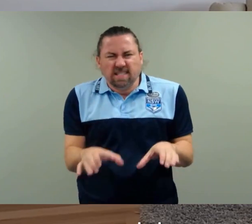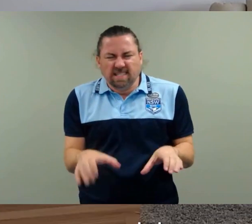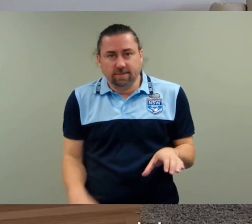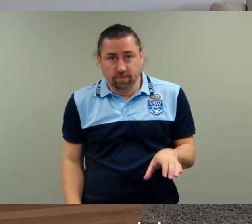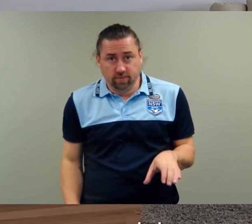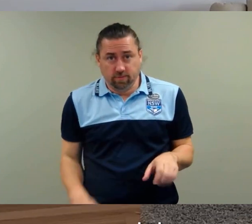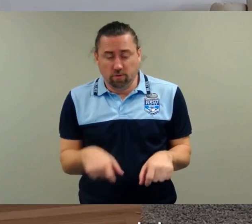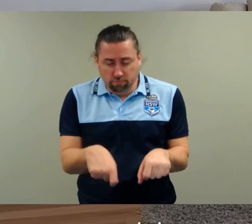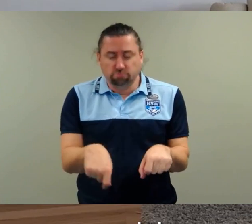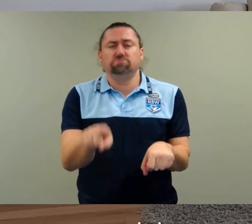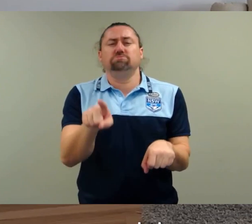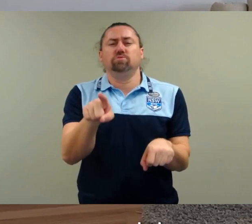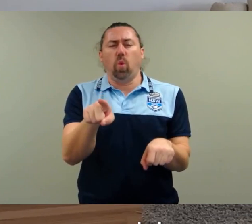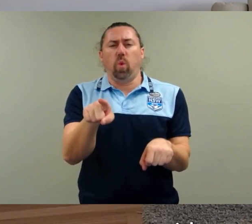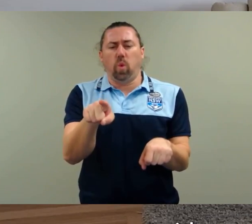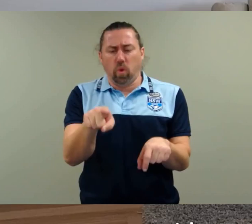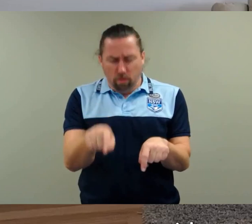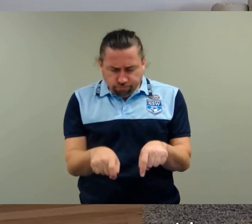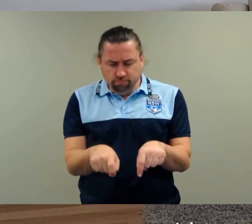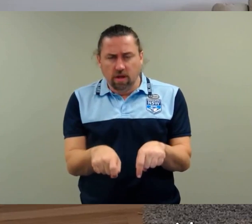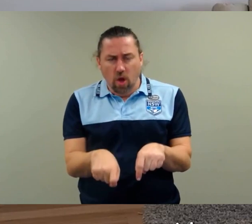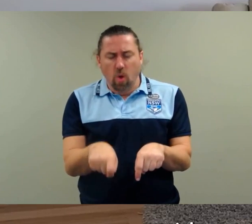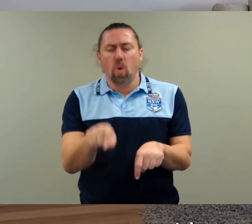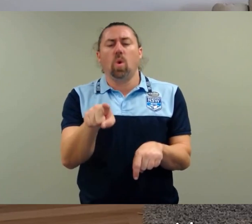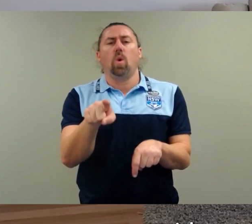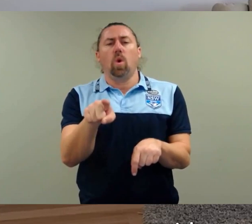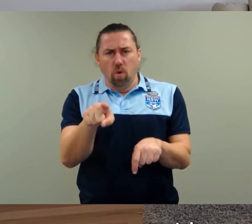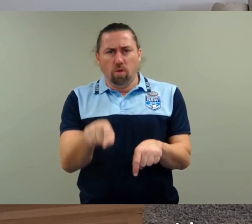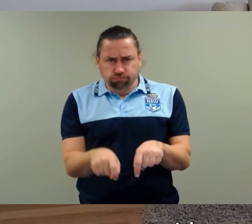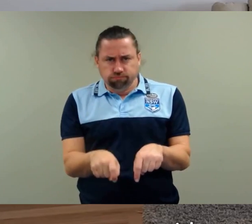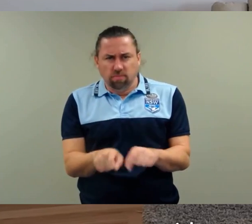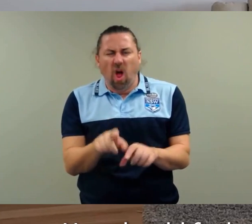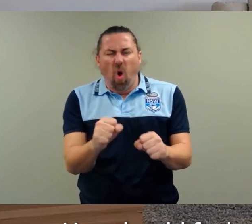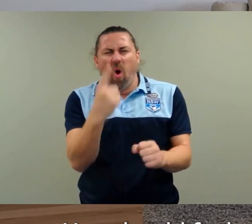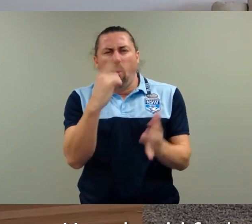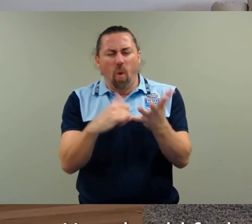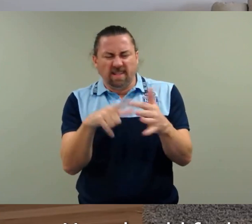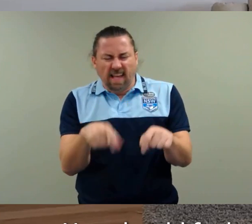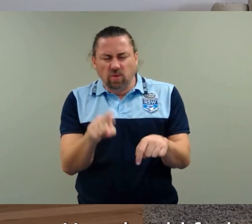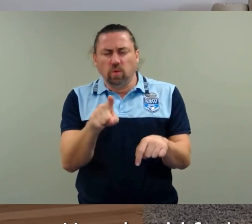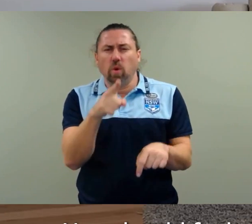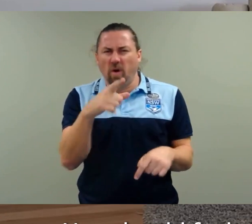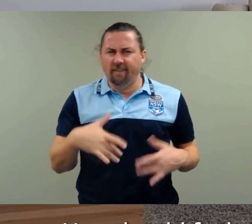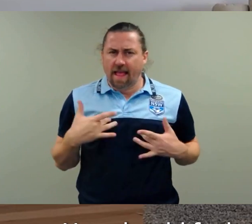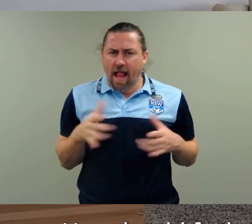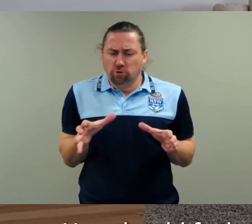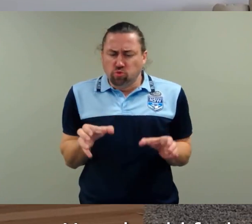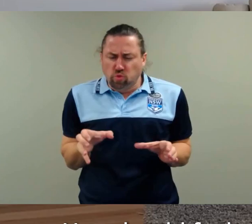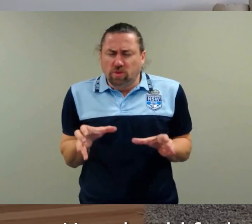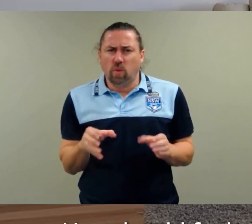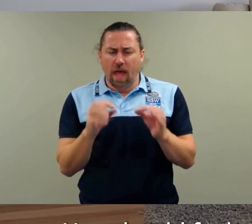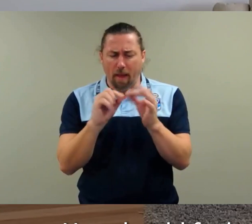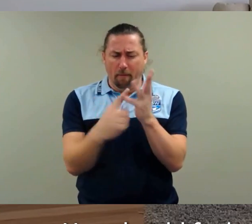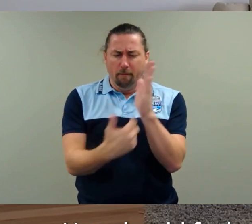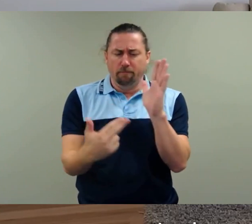second and then return your foot back to the ground with your knee in its bent position. You should feel a slight squeeze